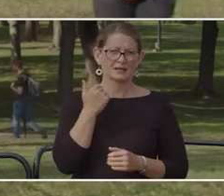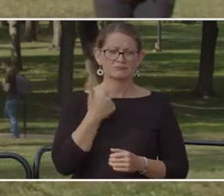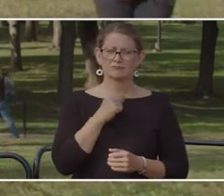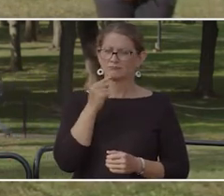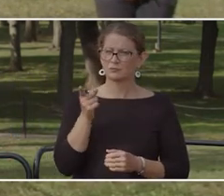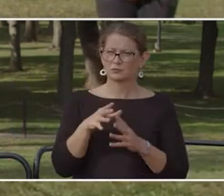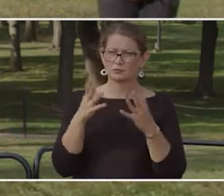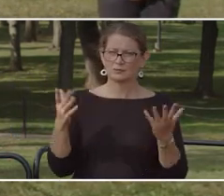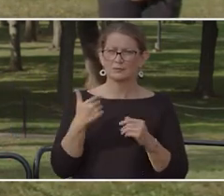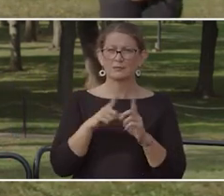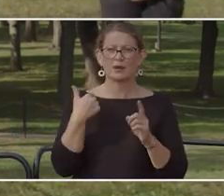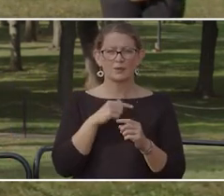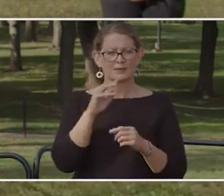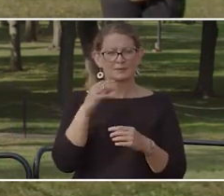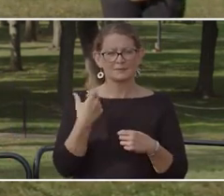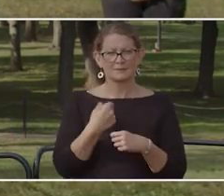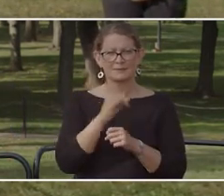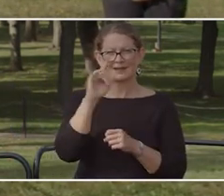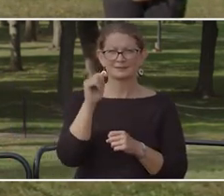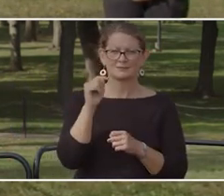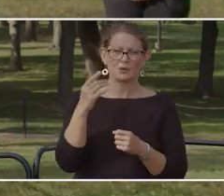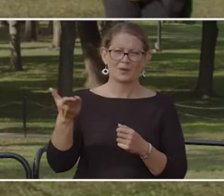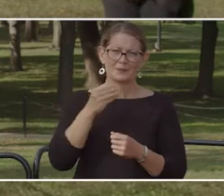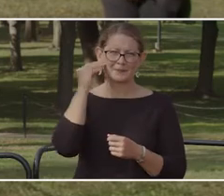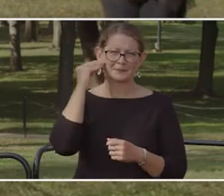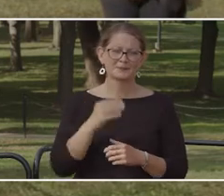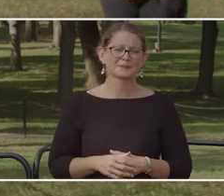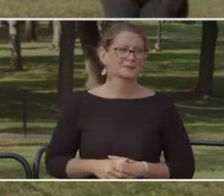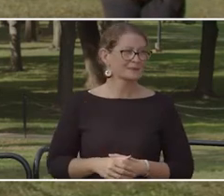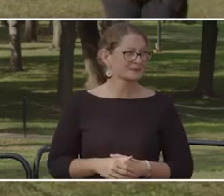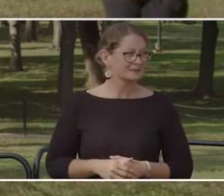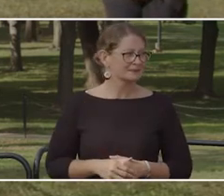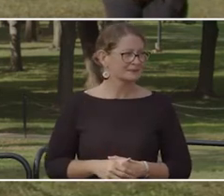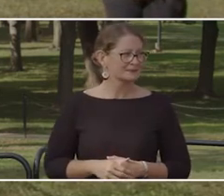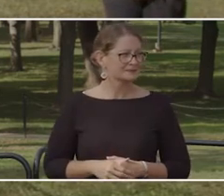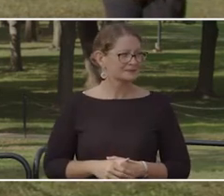much, but we made it. Welcome home. Love you, Daddy Dum Dum.